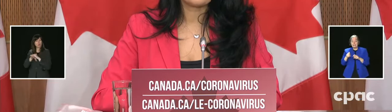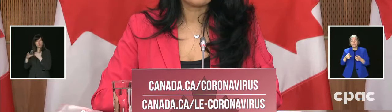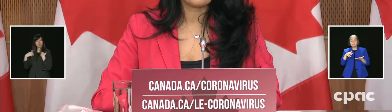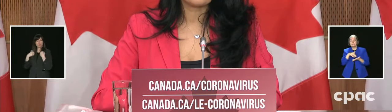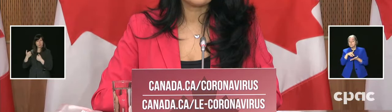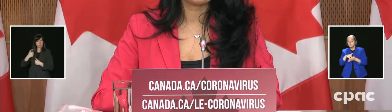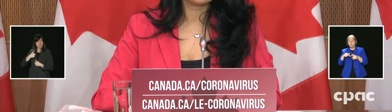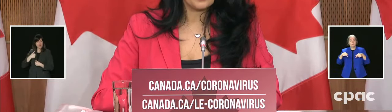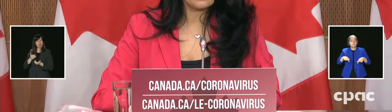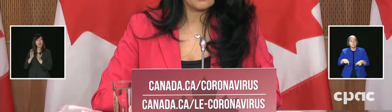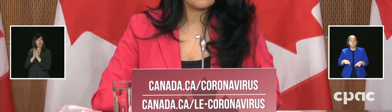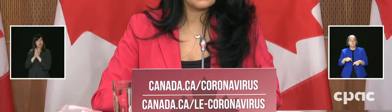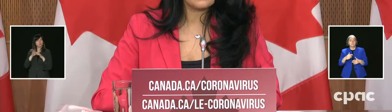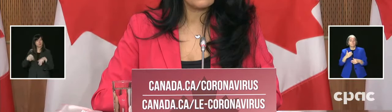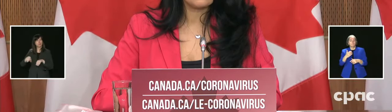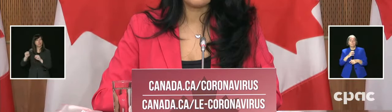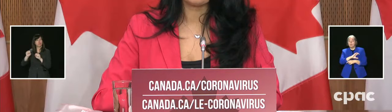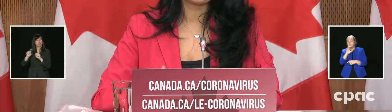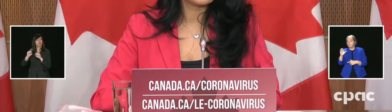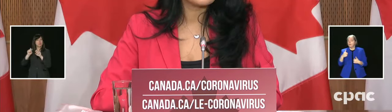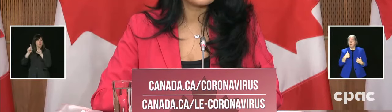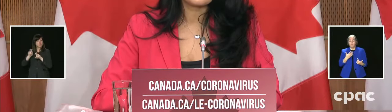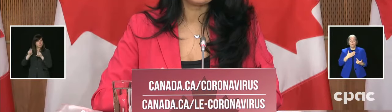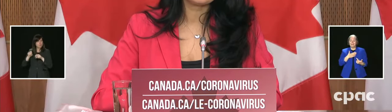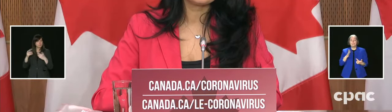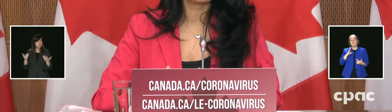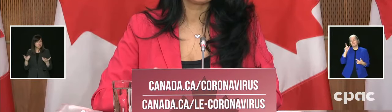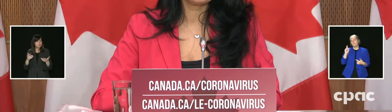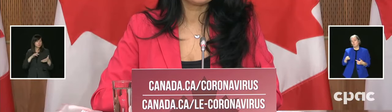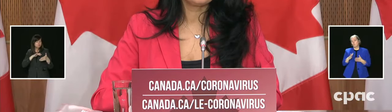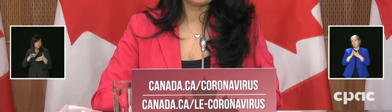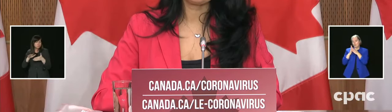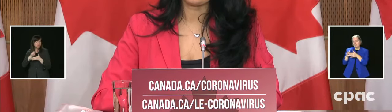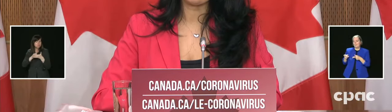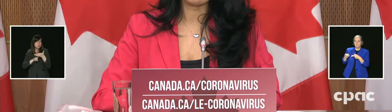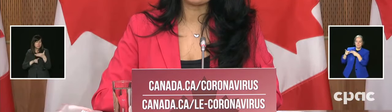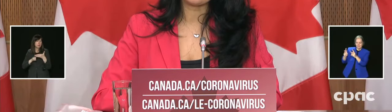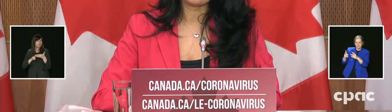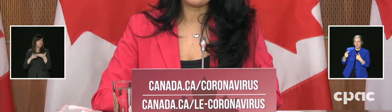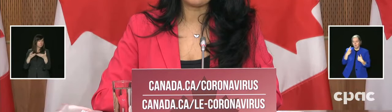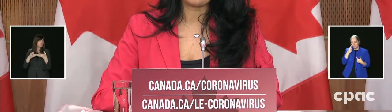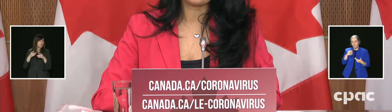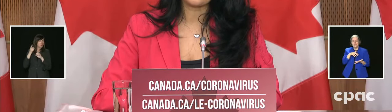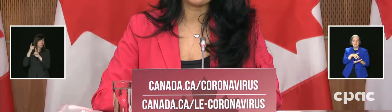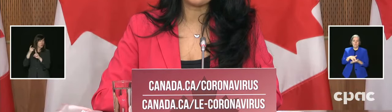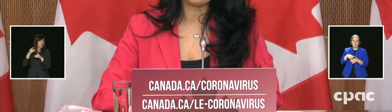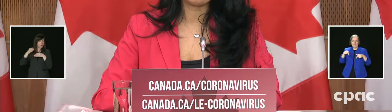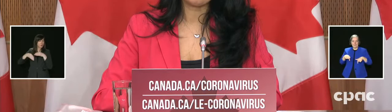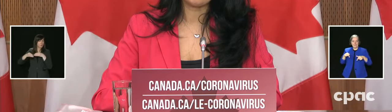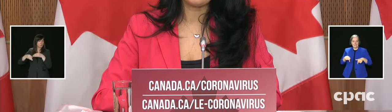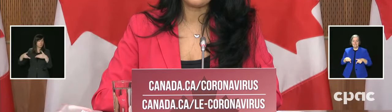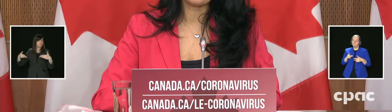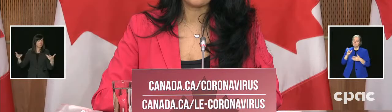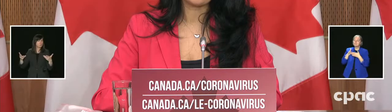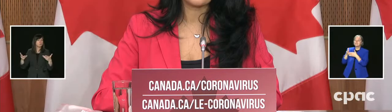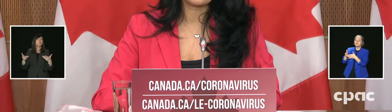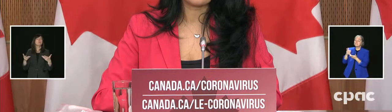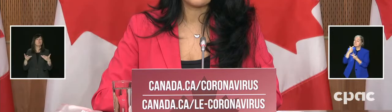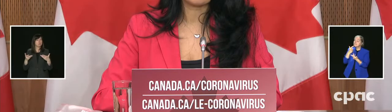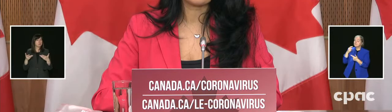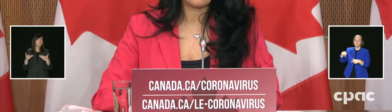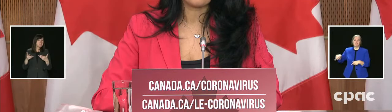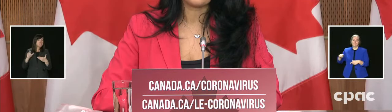a request for a clinical trial authorization, and we would look at that study and the design and the outcomes that they are trying to look for and